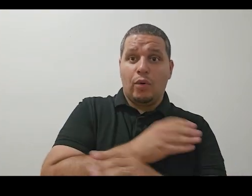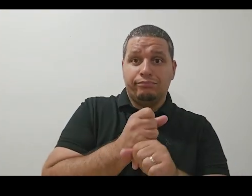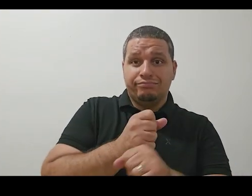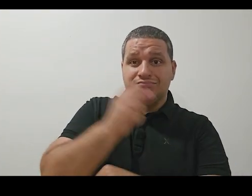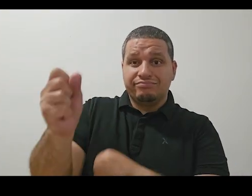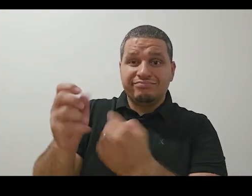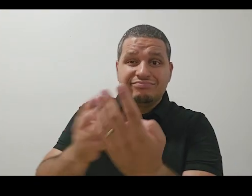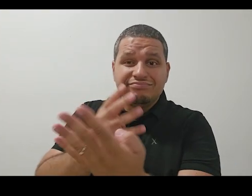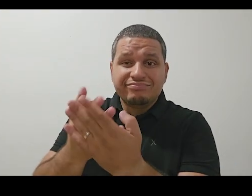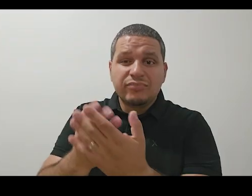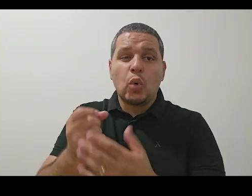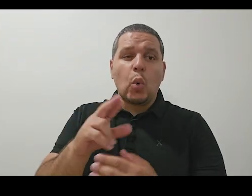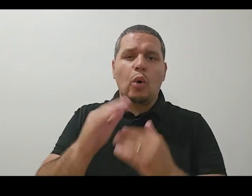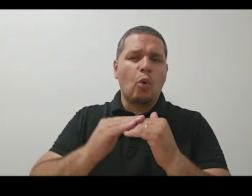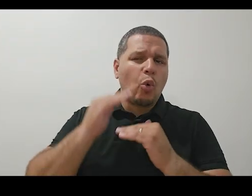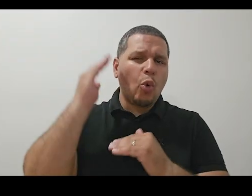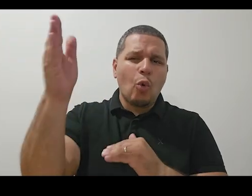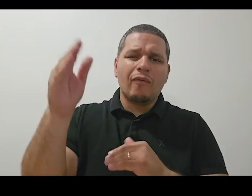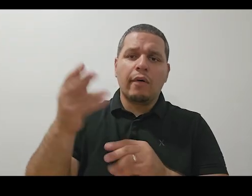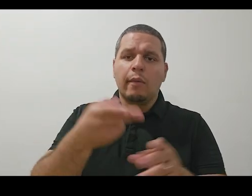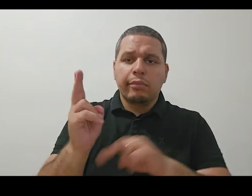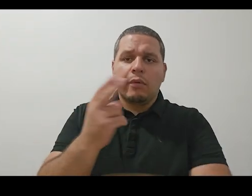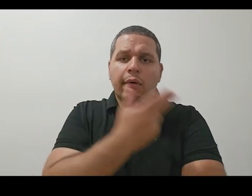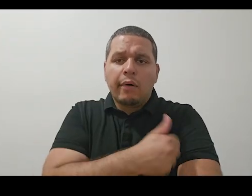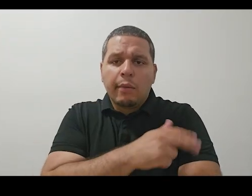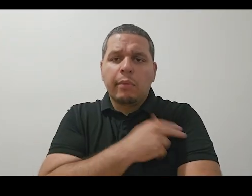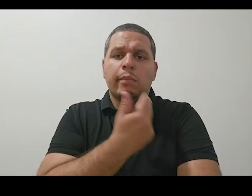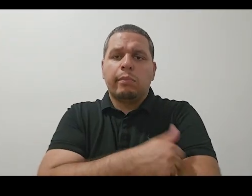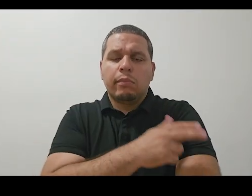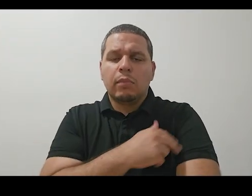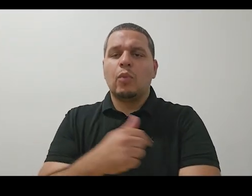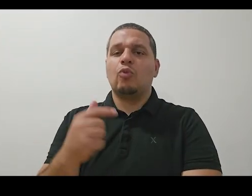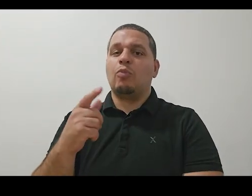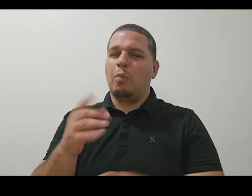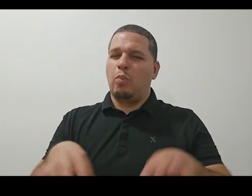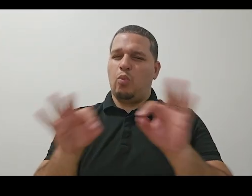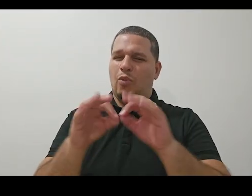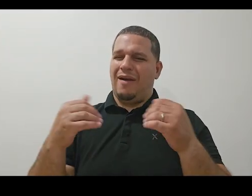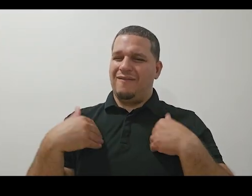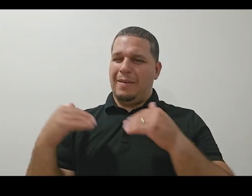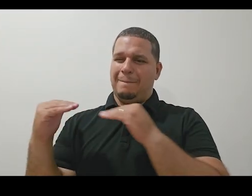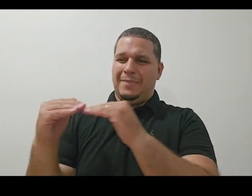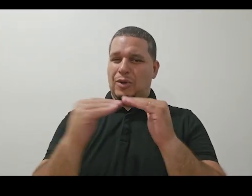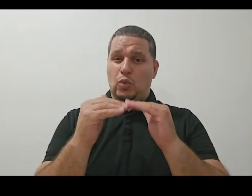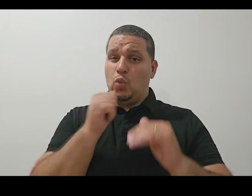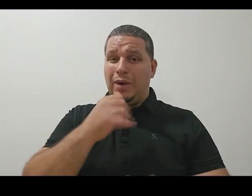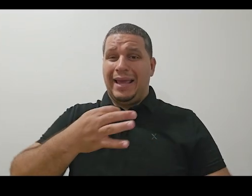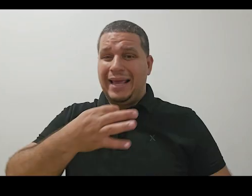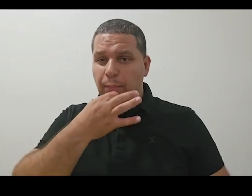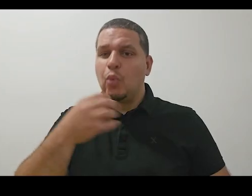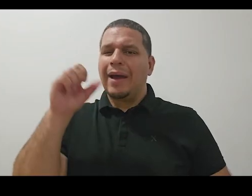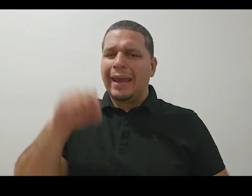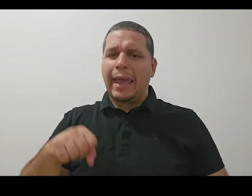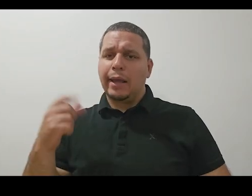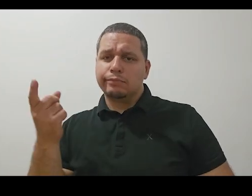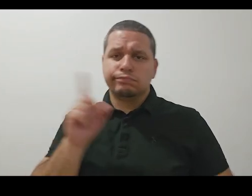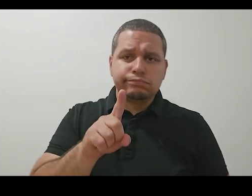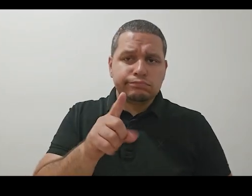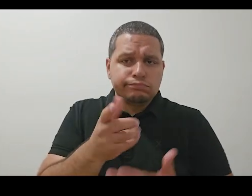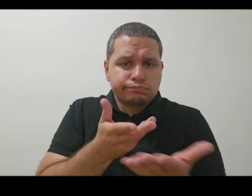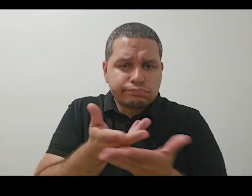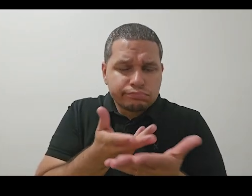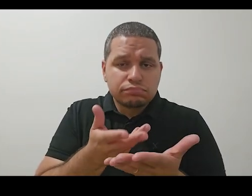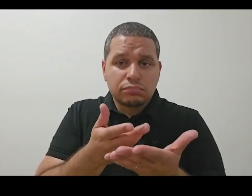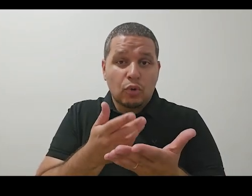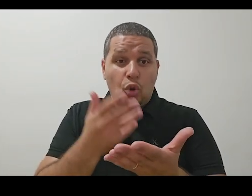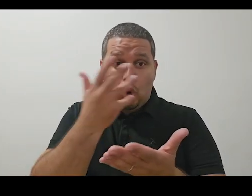over hospitalization. It's important that we have peers who are experts in the space to be able to talk to people who look, walk,